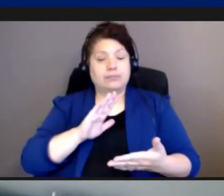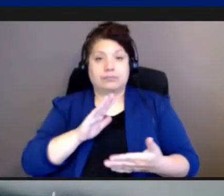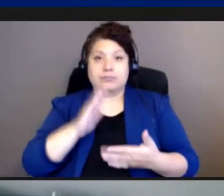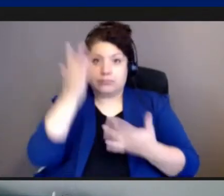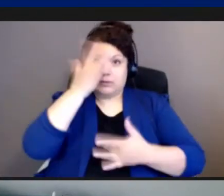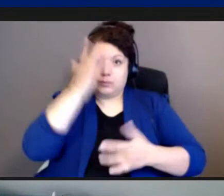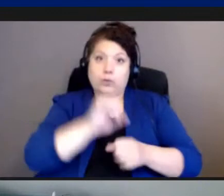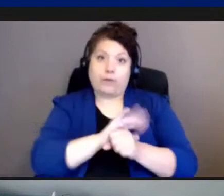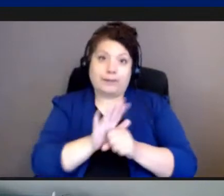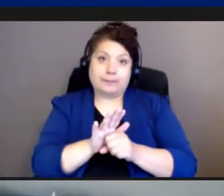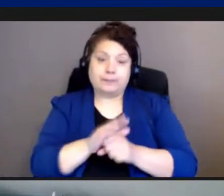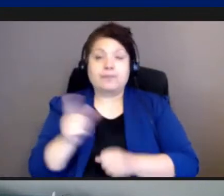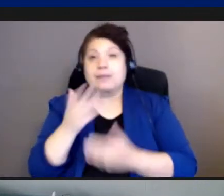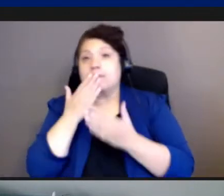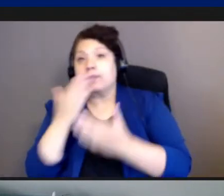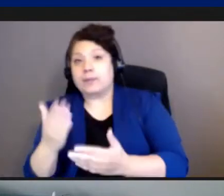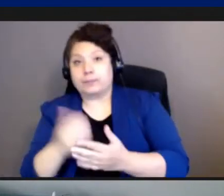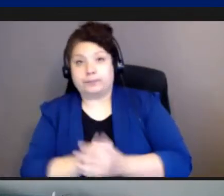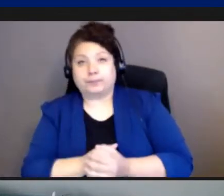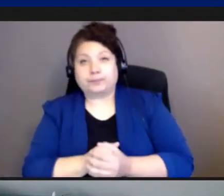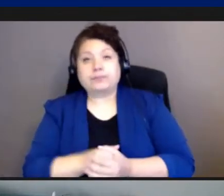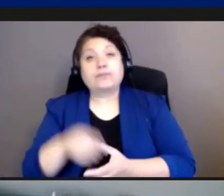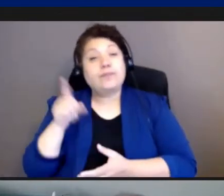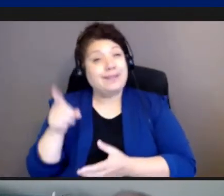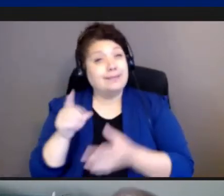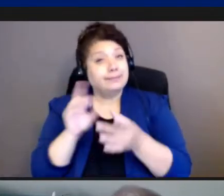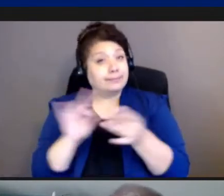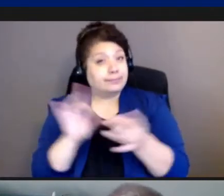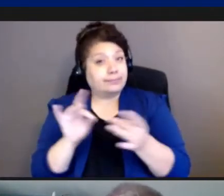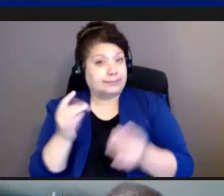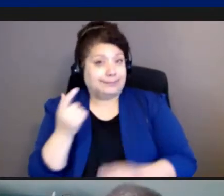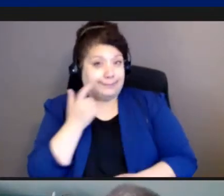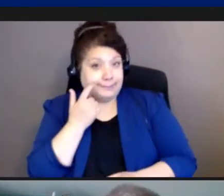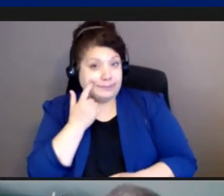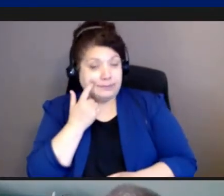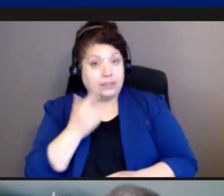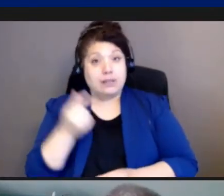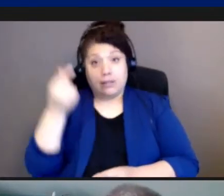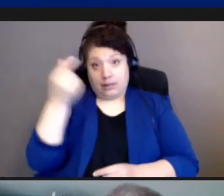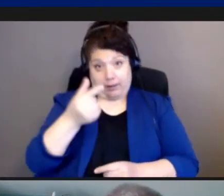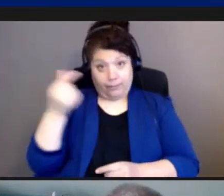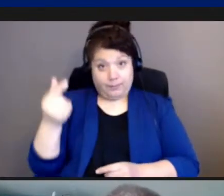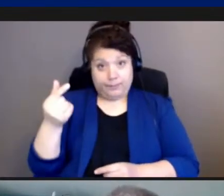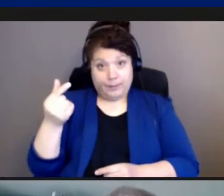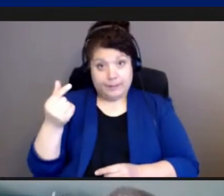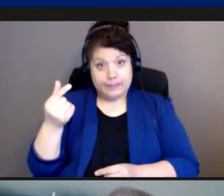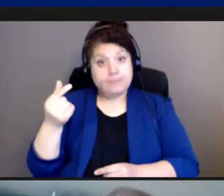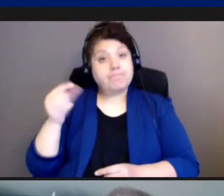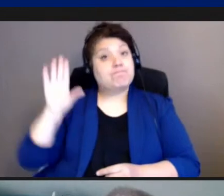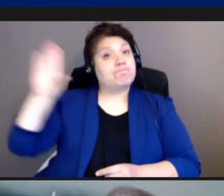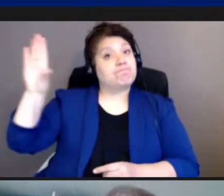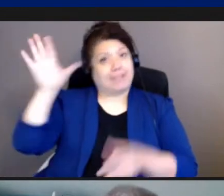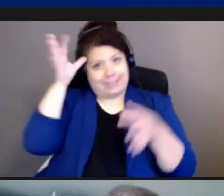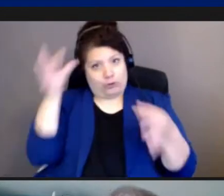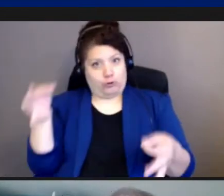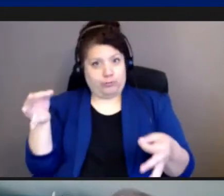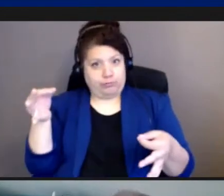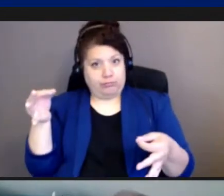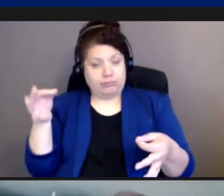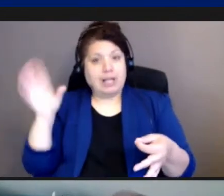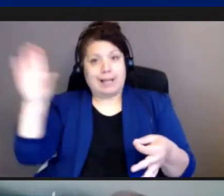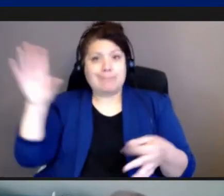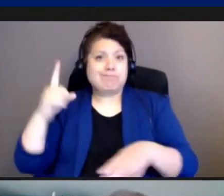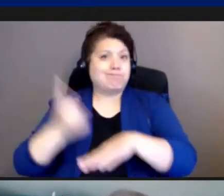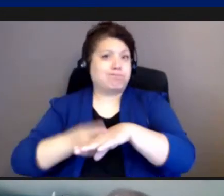my follow-up, you touched on this in terms of saying that, government will have to make the decision for more